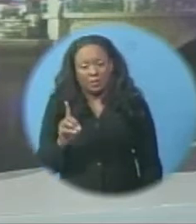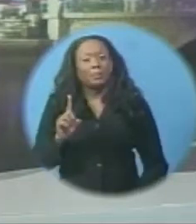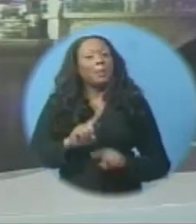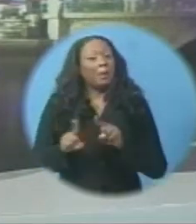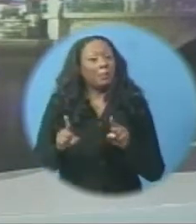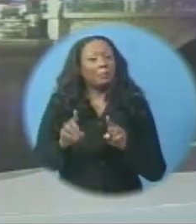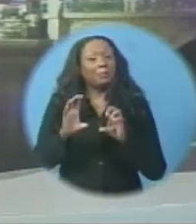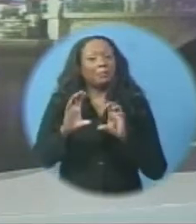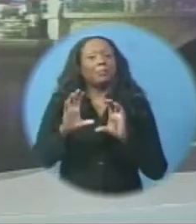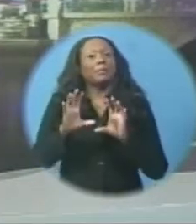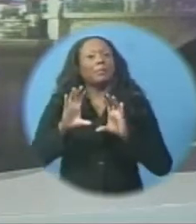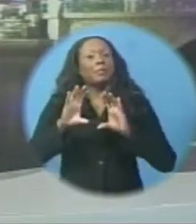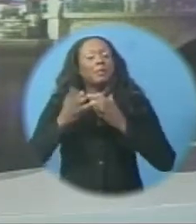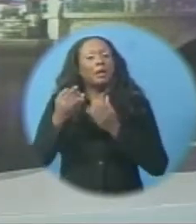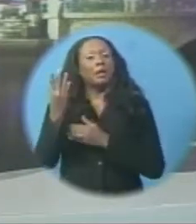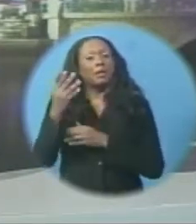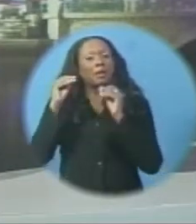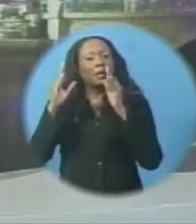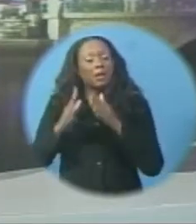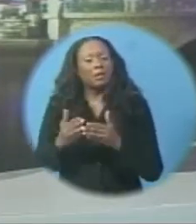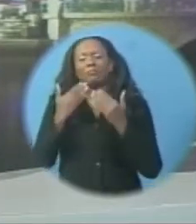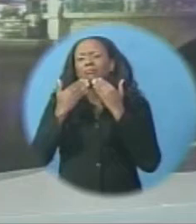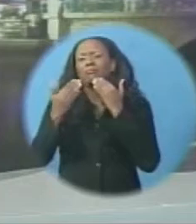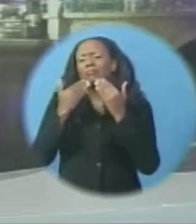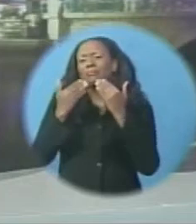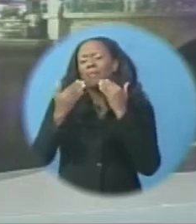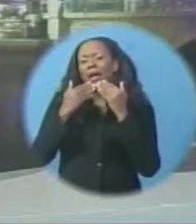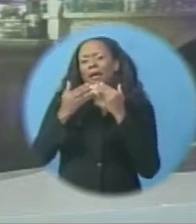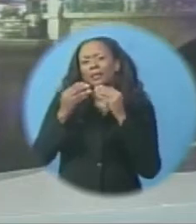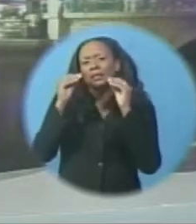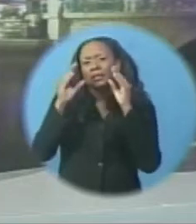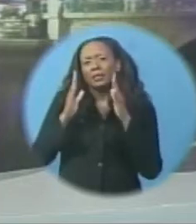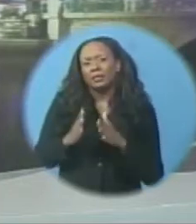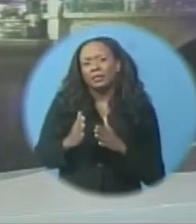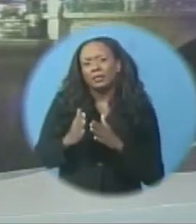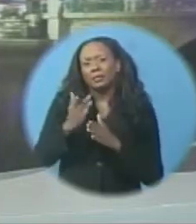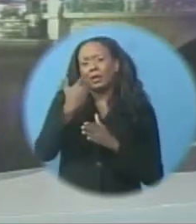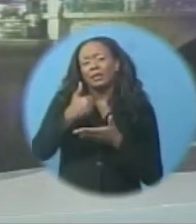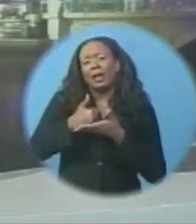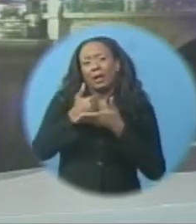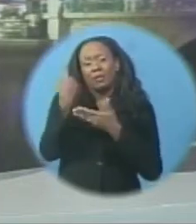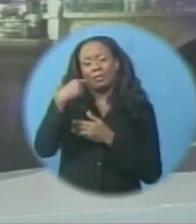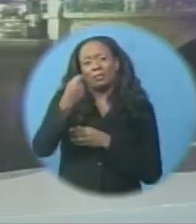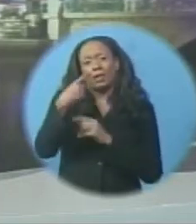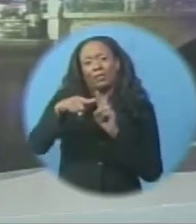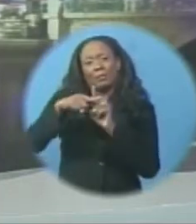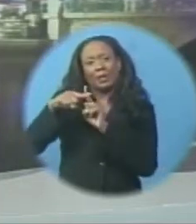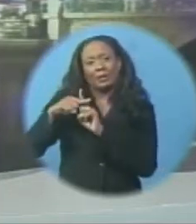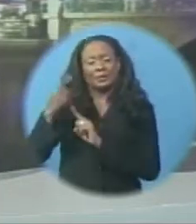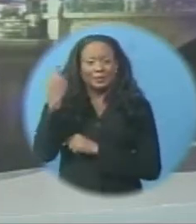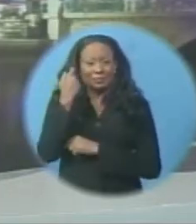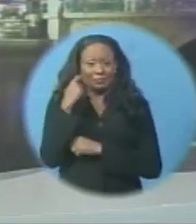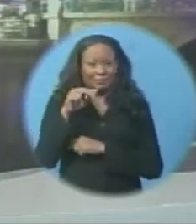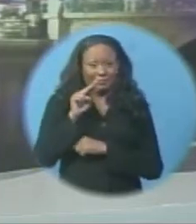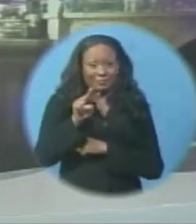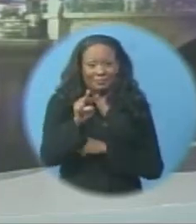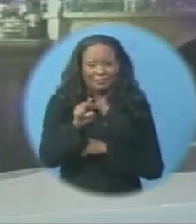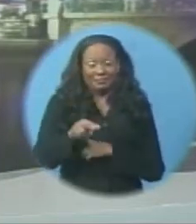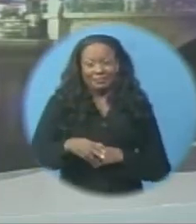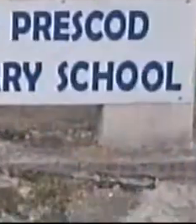2 teachers who helped them to succeed in the 11+ examination. Kishmar Singis visited the school and filed this